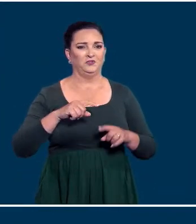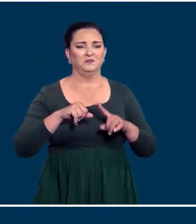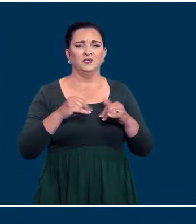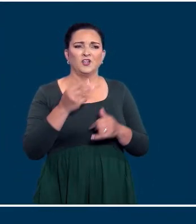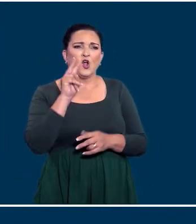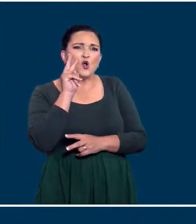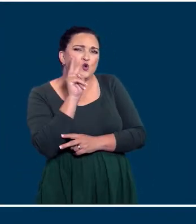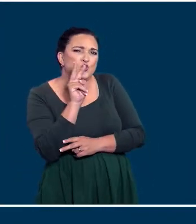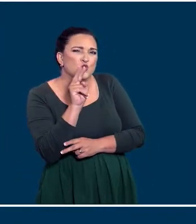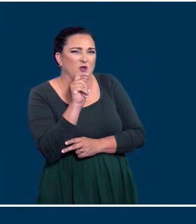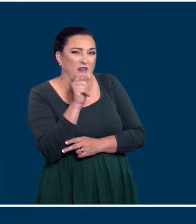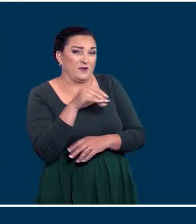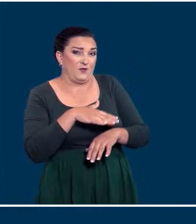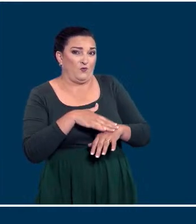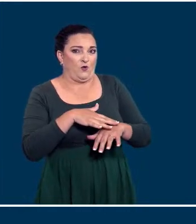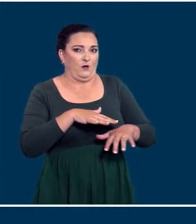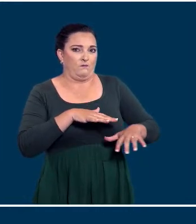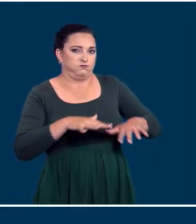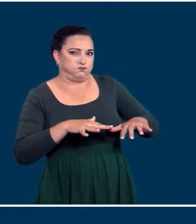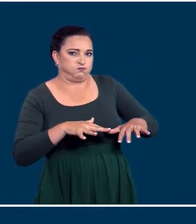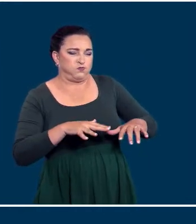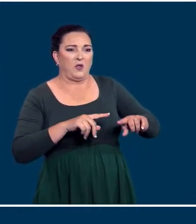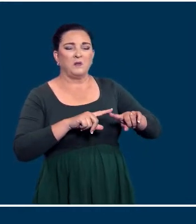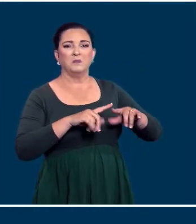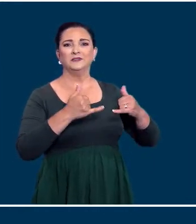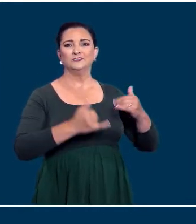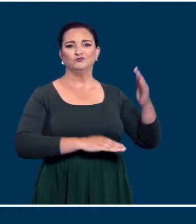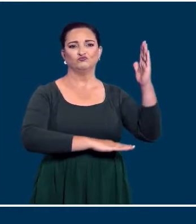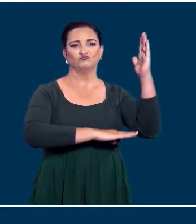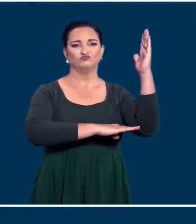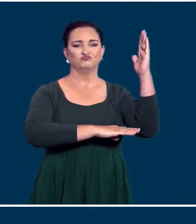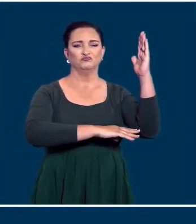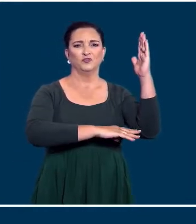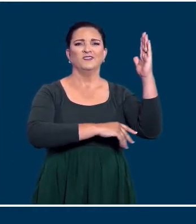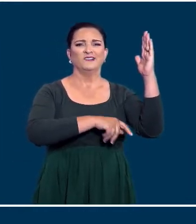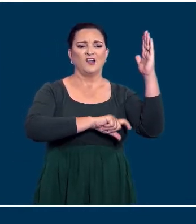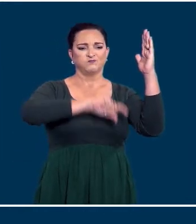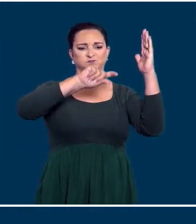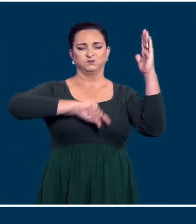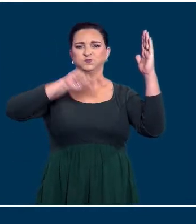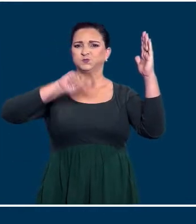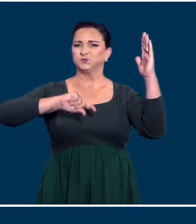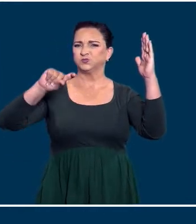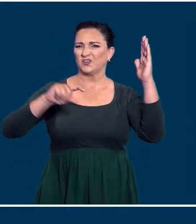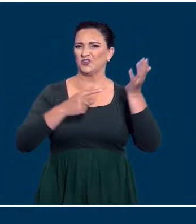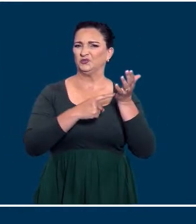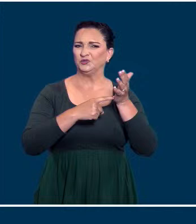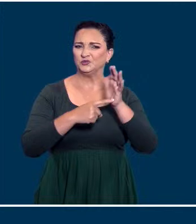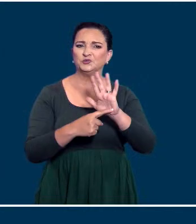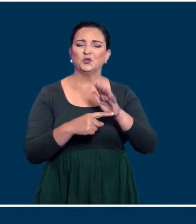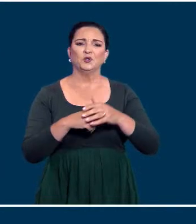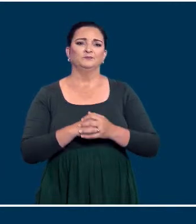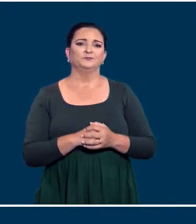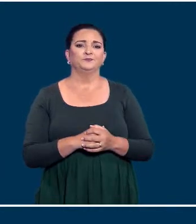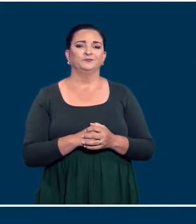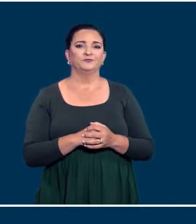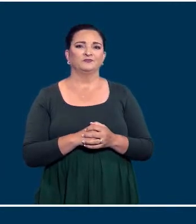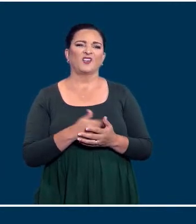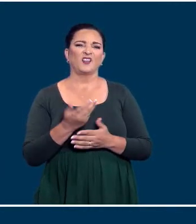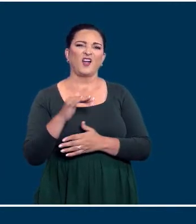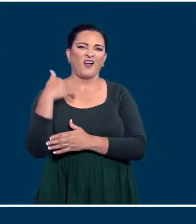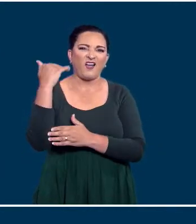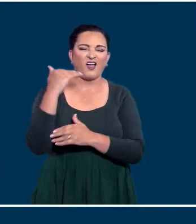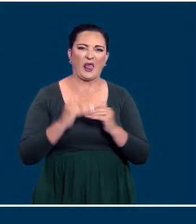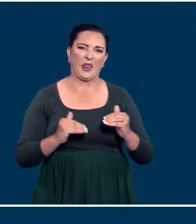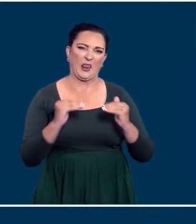more fragile. This graph, just at a very high level, should tell you something